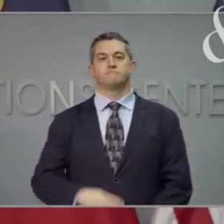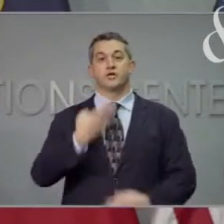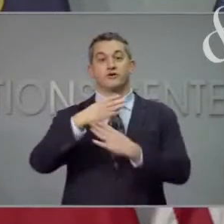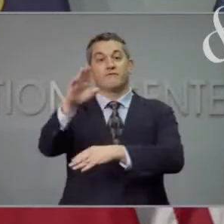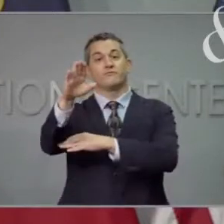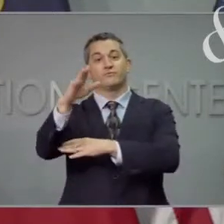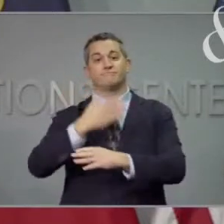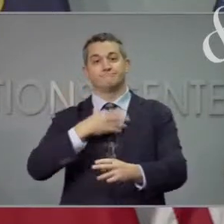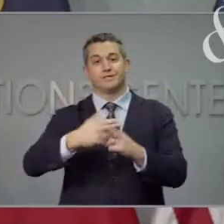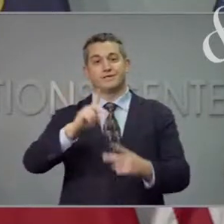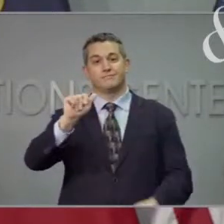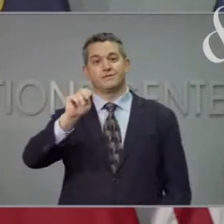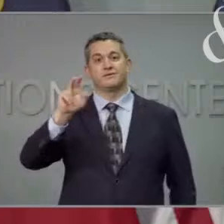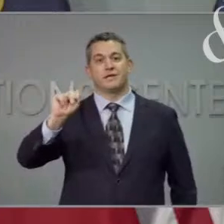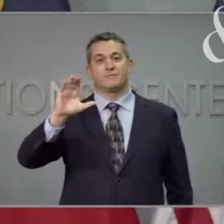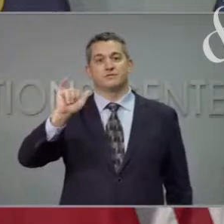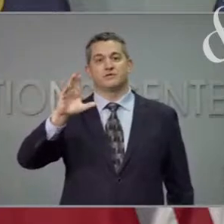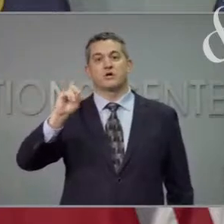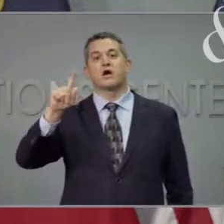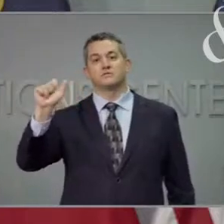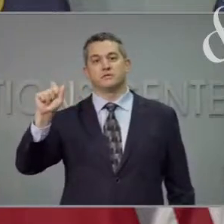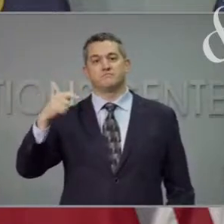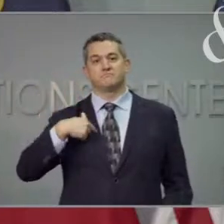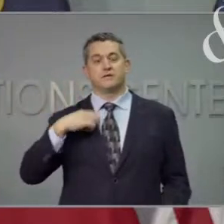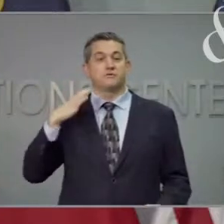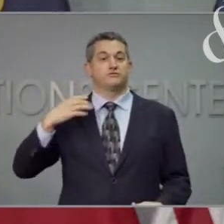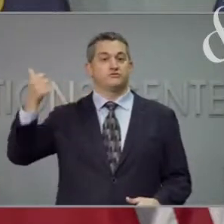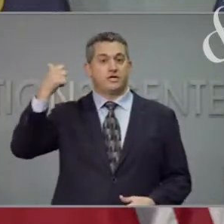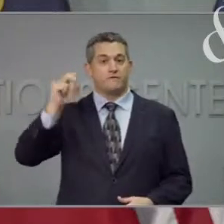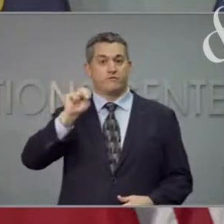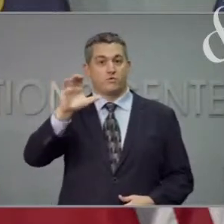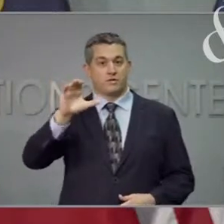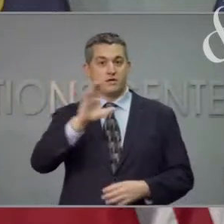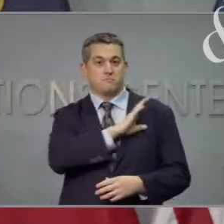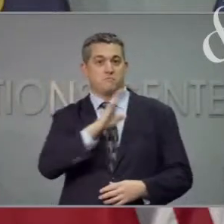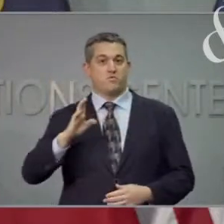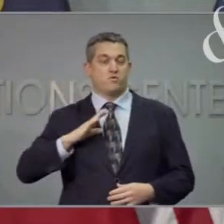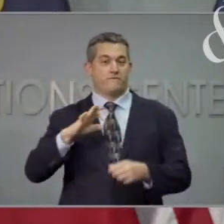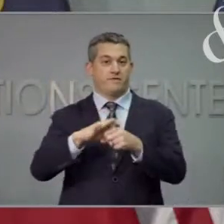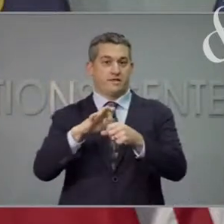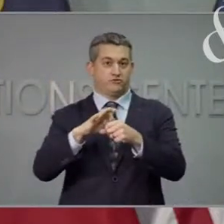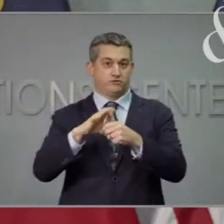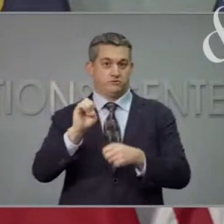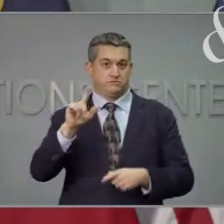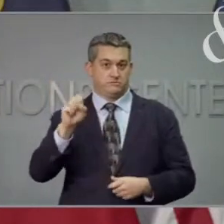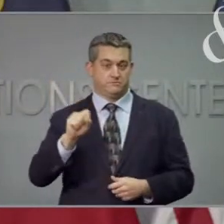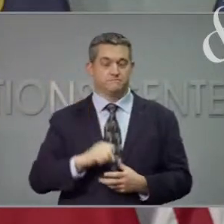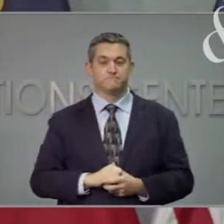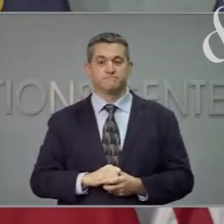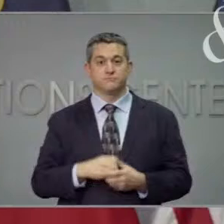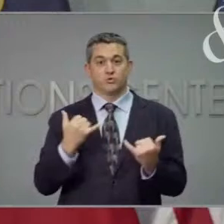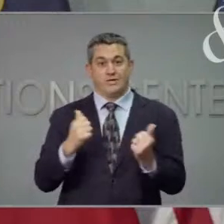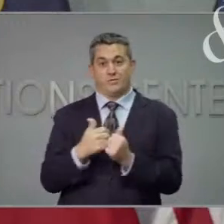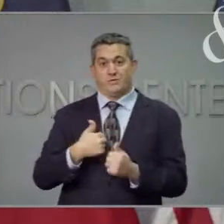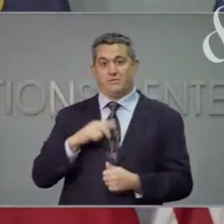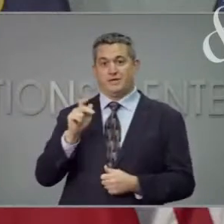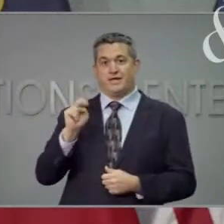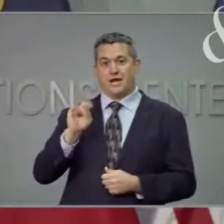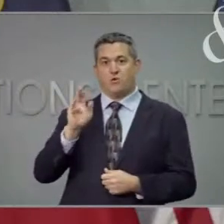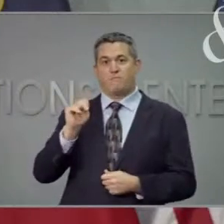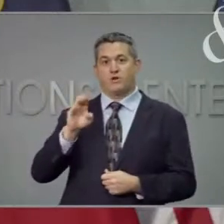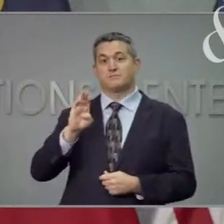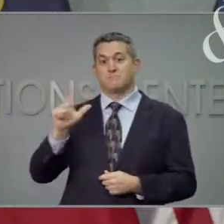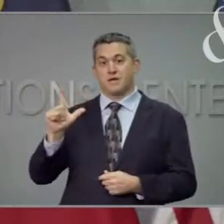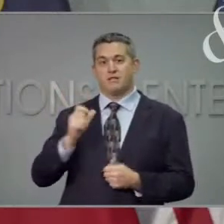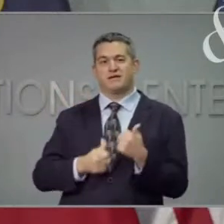Good afternoon. My name is Damon Circosta. I am the chair of the North Carolina Board of Elections. With me today is Karen Brinson Bell, our